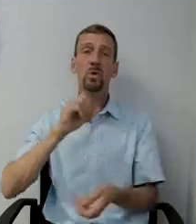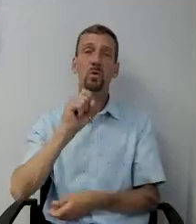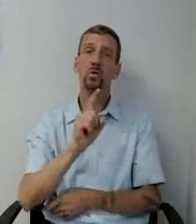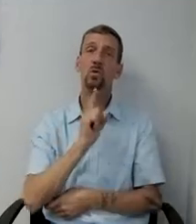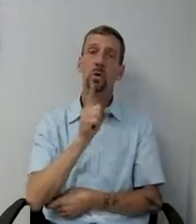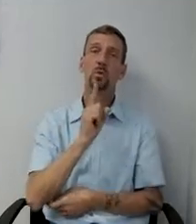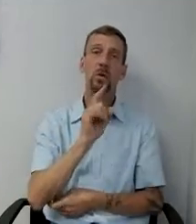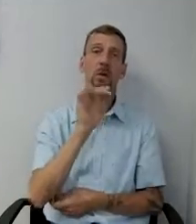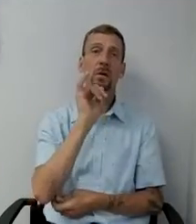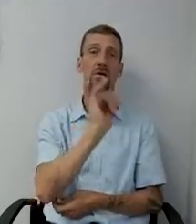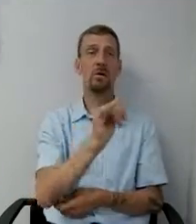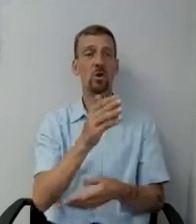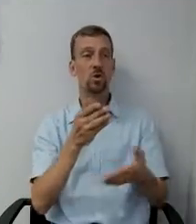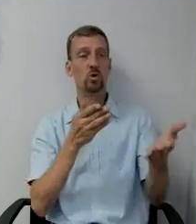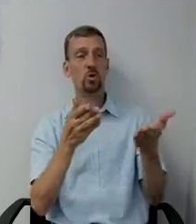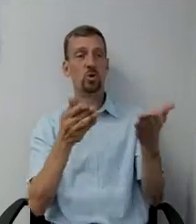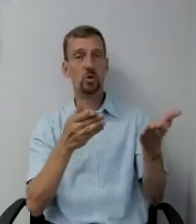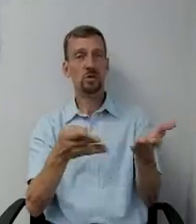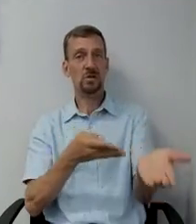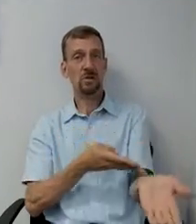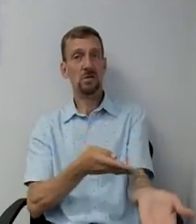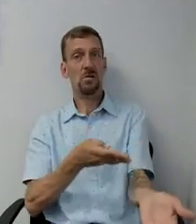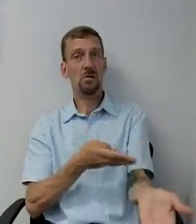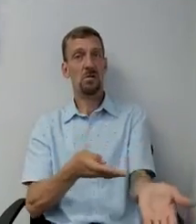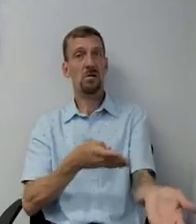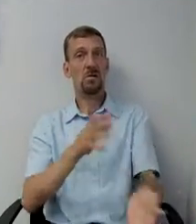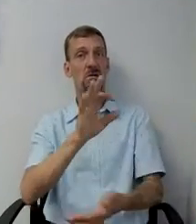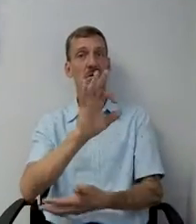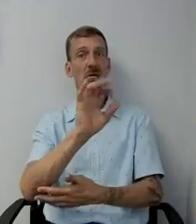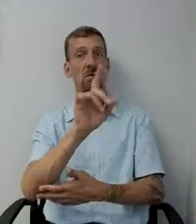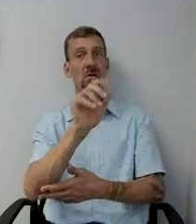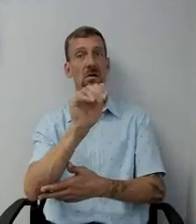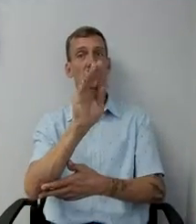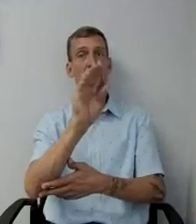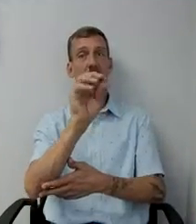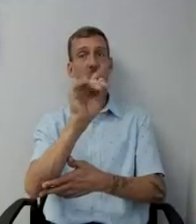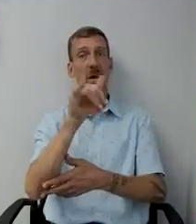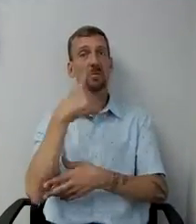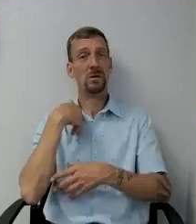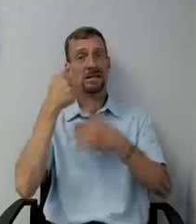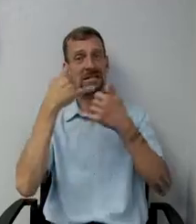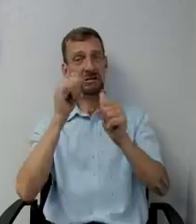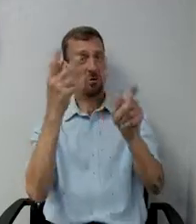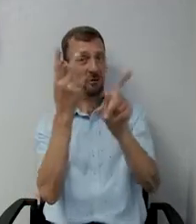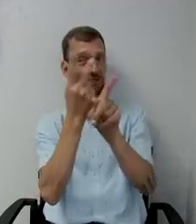those phlebotomy services available, we're just kind of working through the logistics